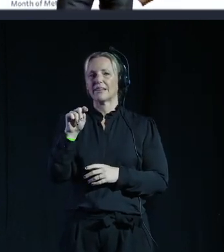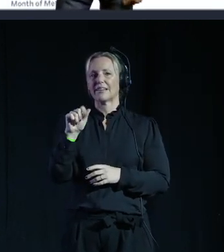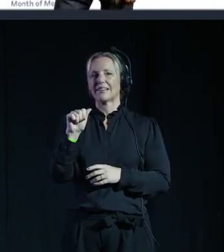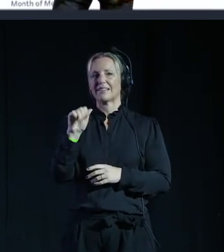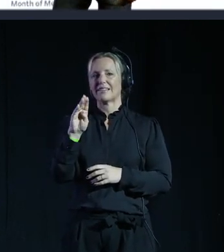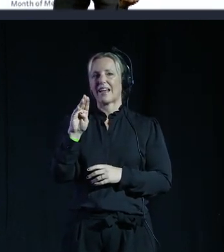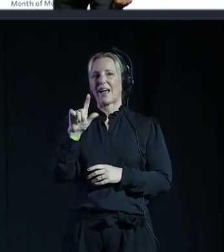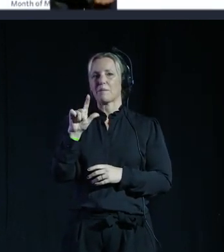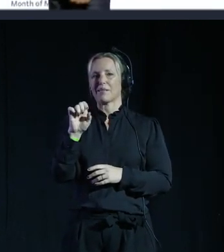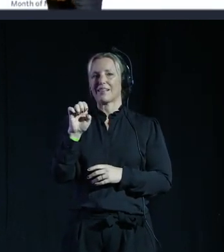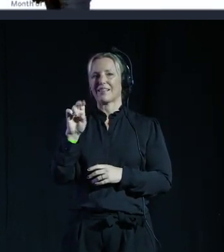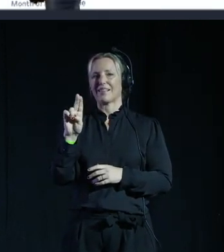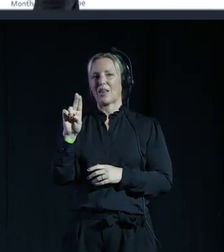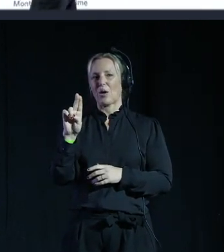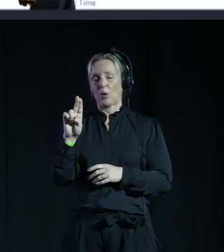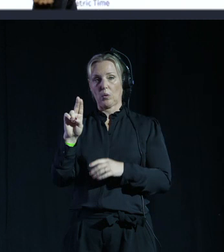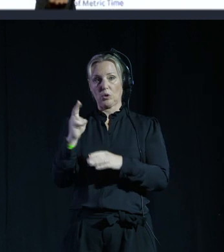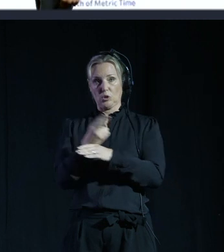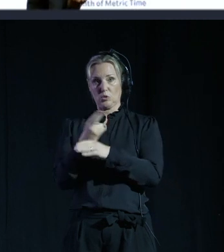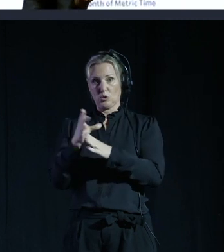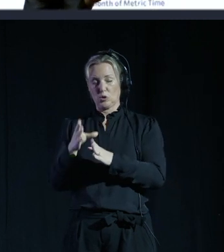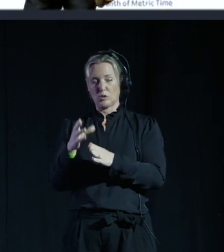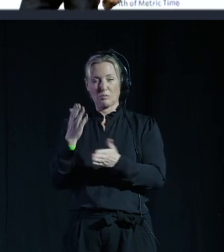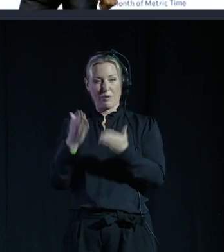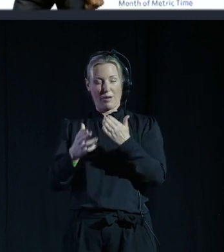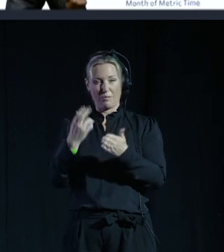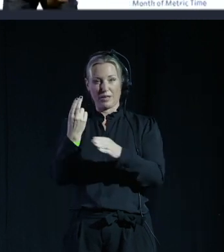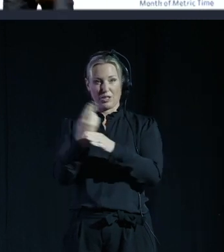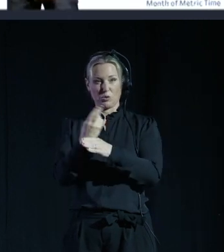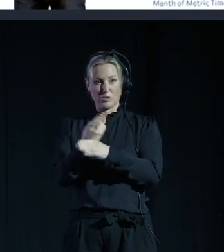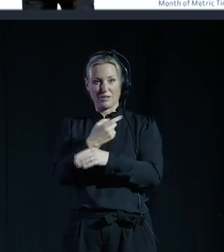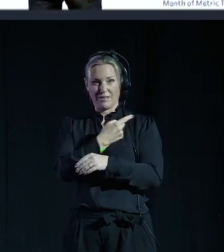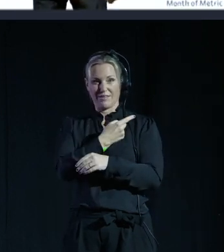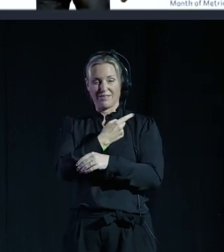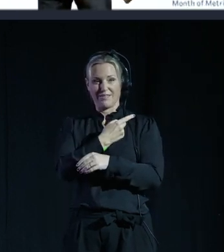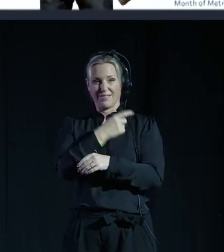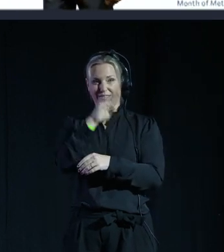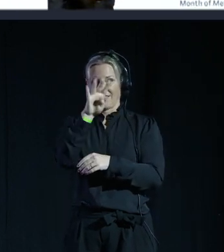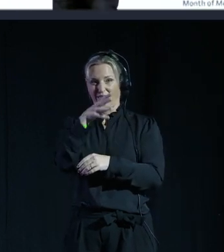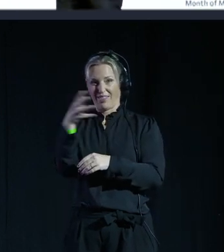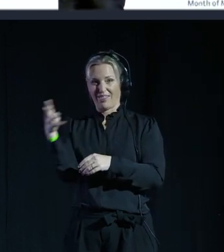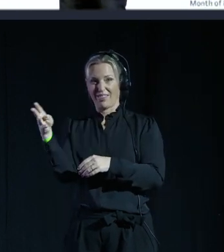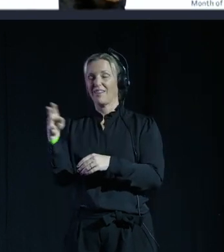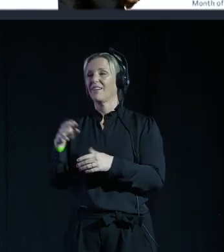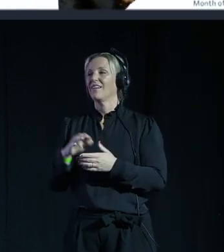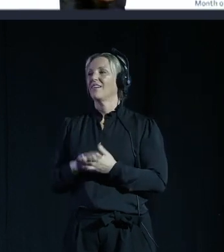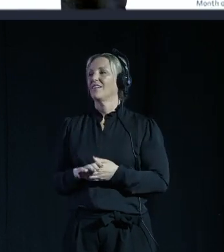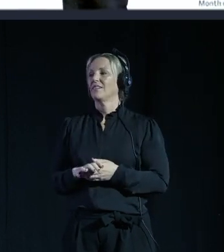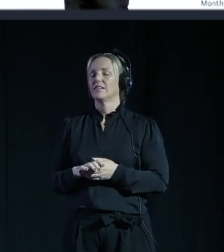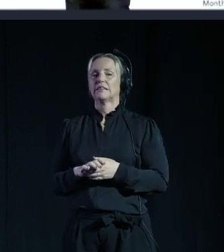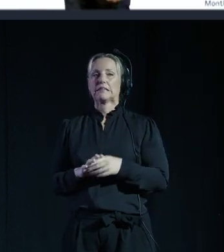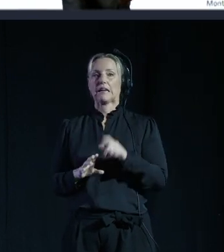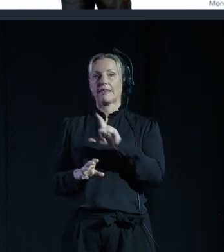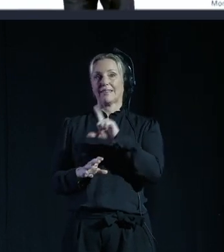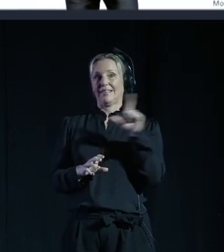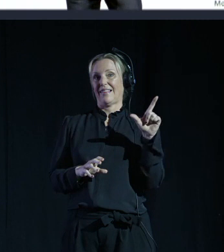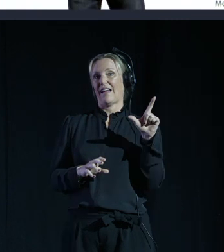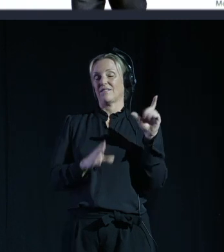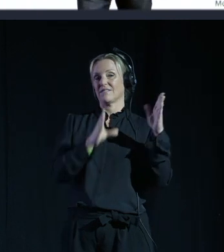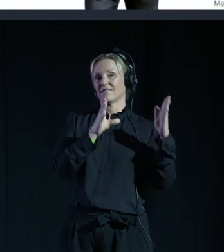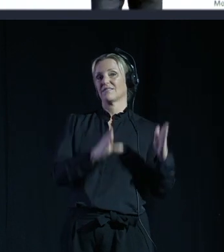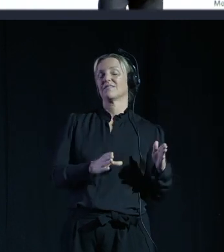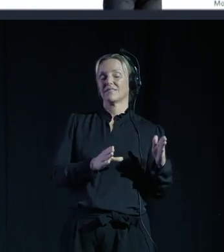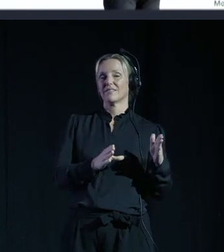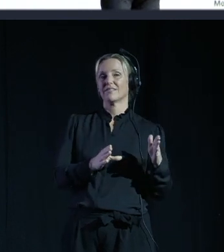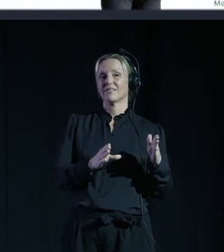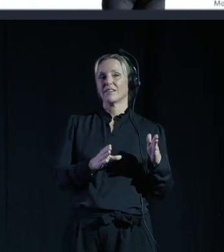this very simple screen that you're used to. What you see here is that on the left side, all of the orders, all